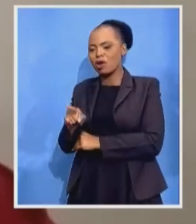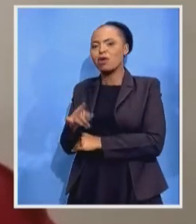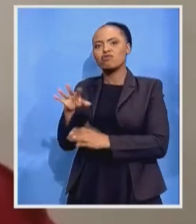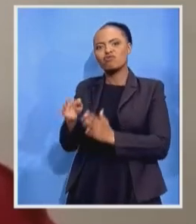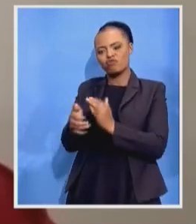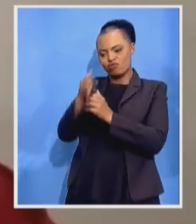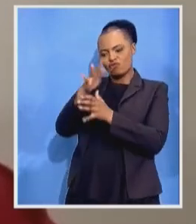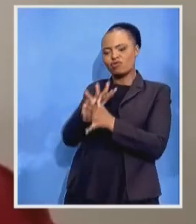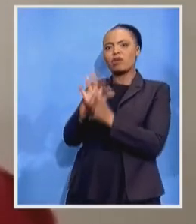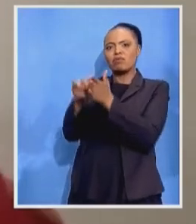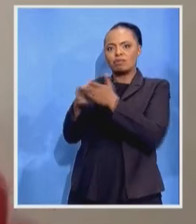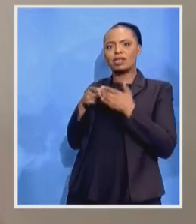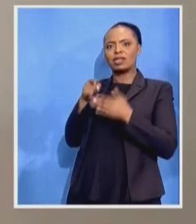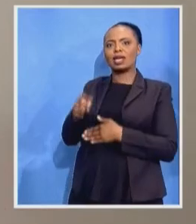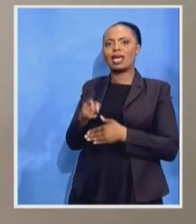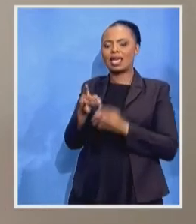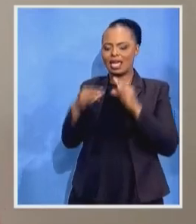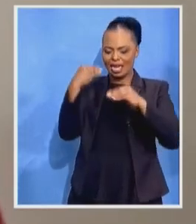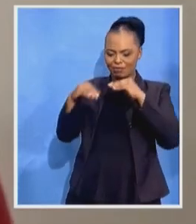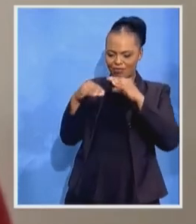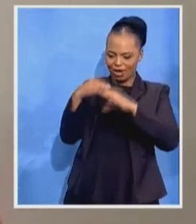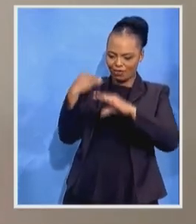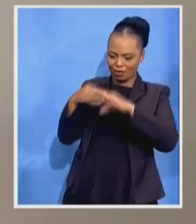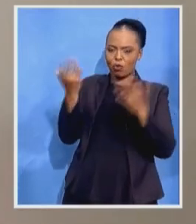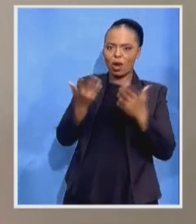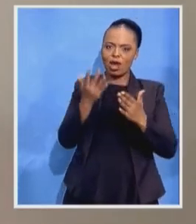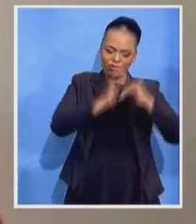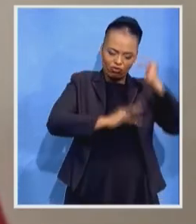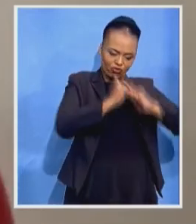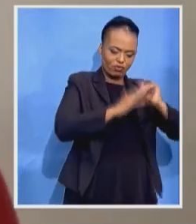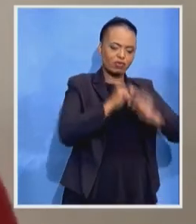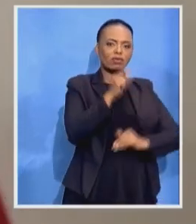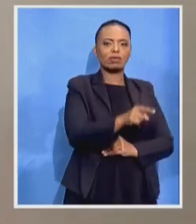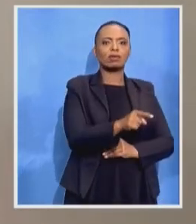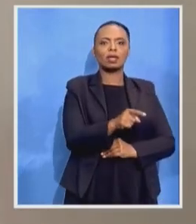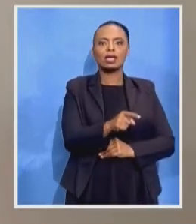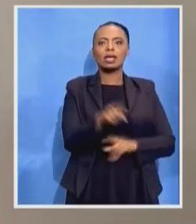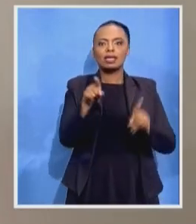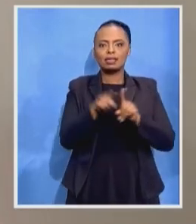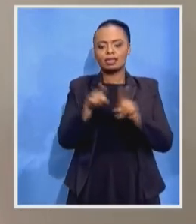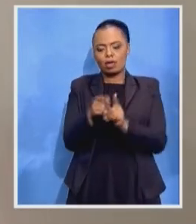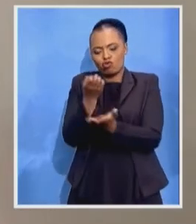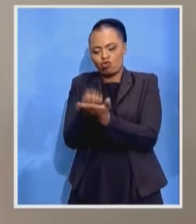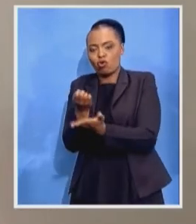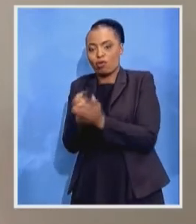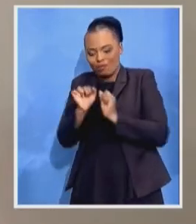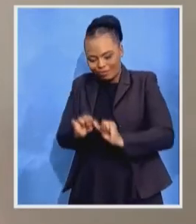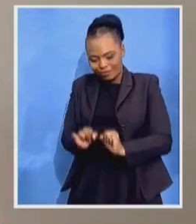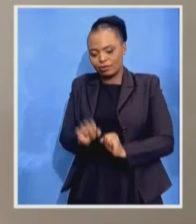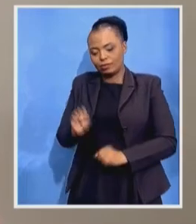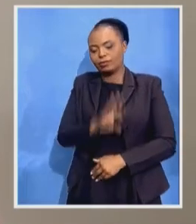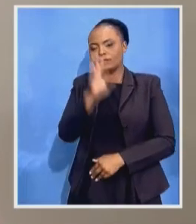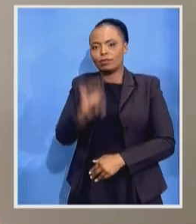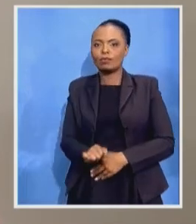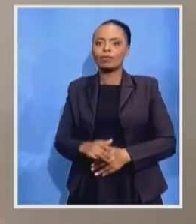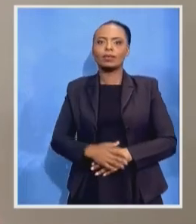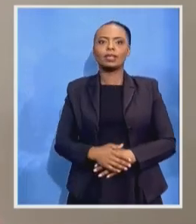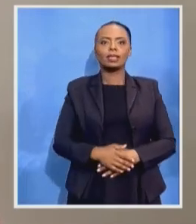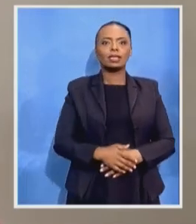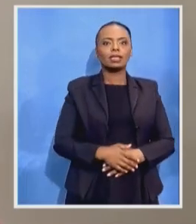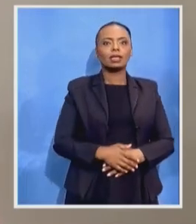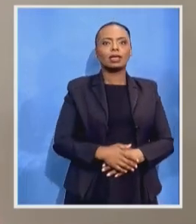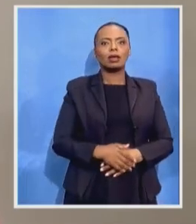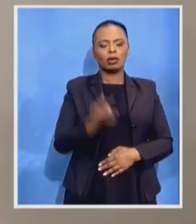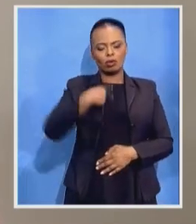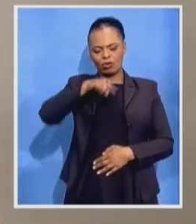productive sectors of our economy. The Central Committee was of the view that, by and large,